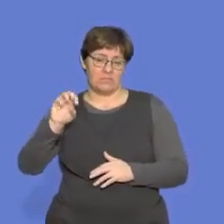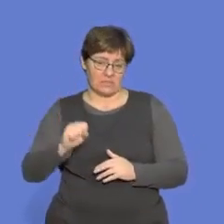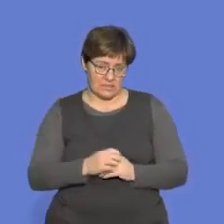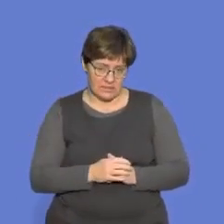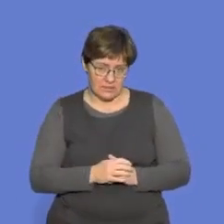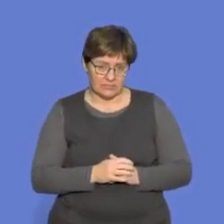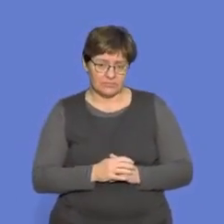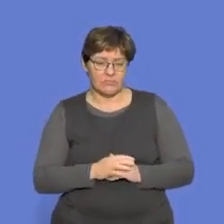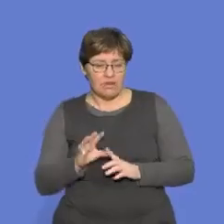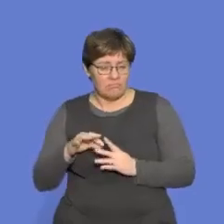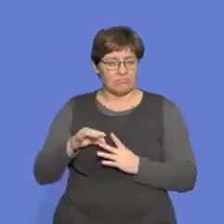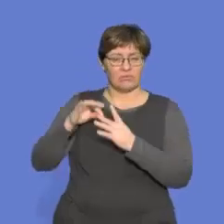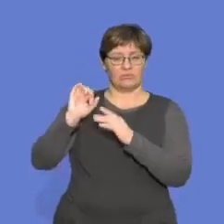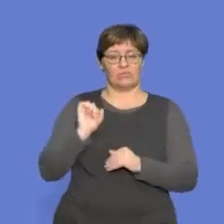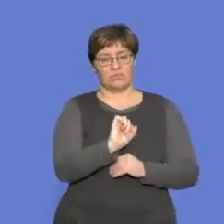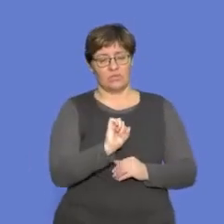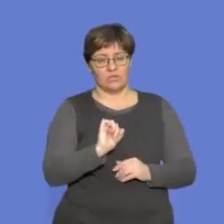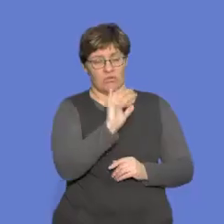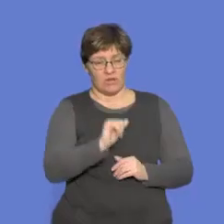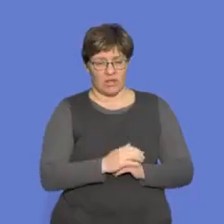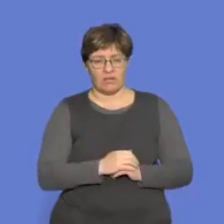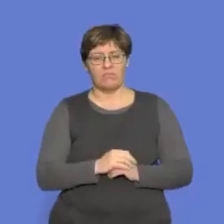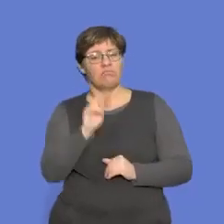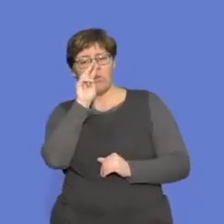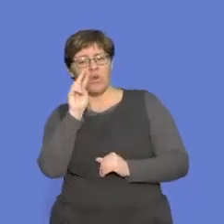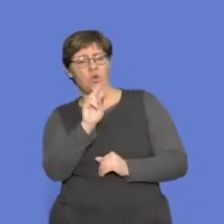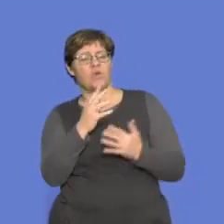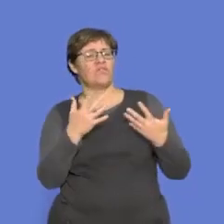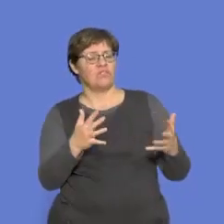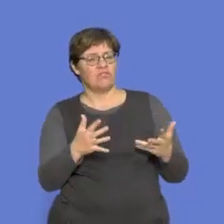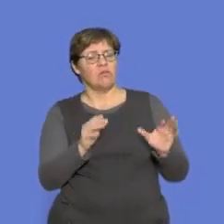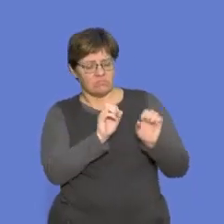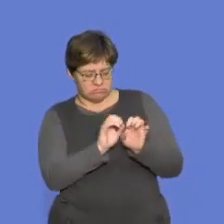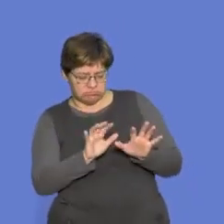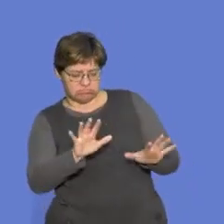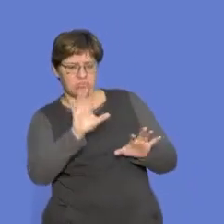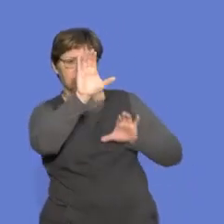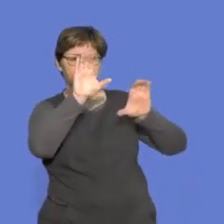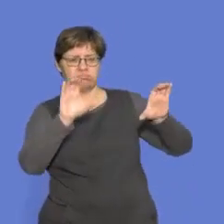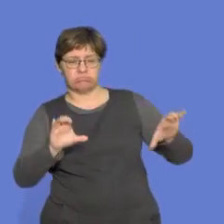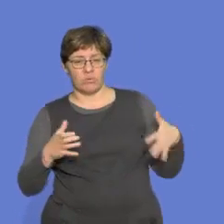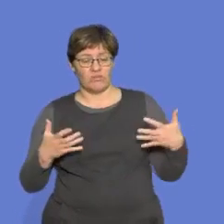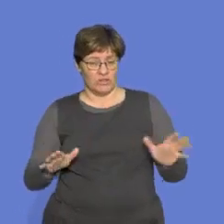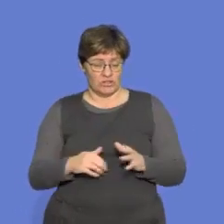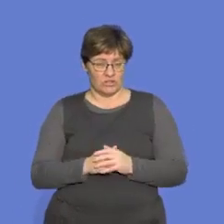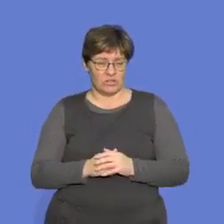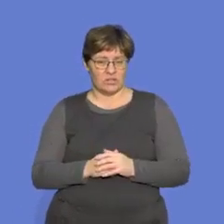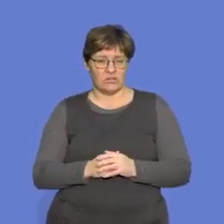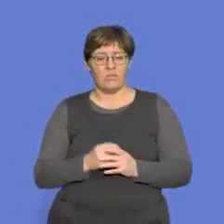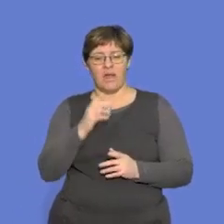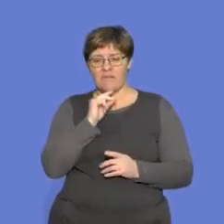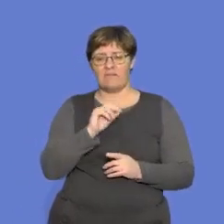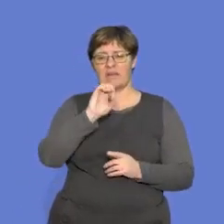is unique to South Africa. And we've looked at that and the distribution of these biomes in the past, and we know that we've got our